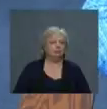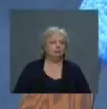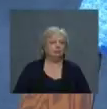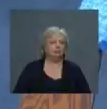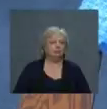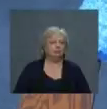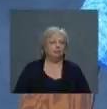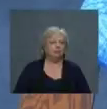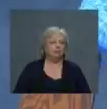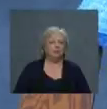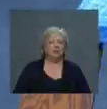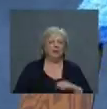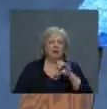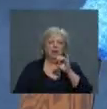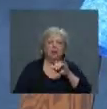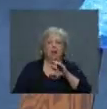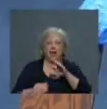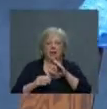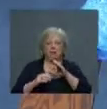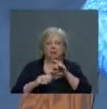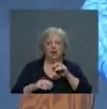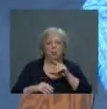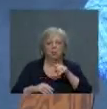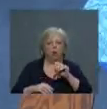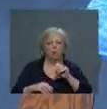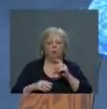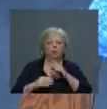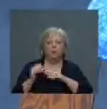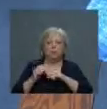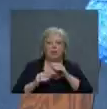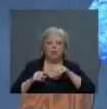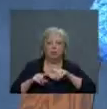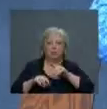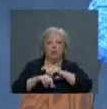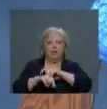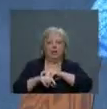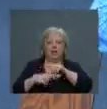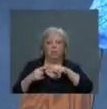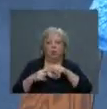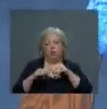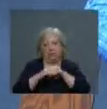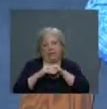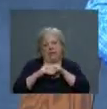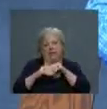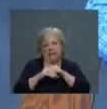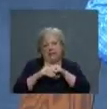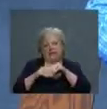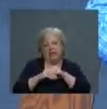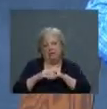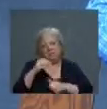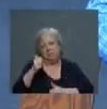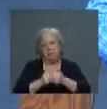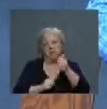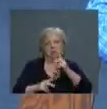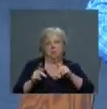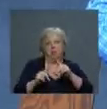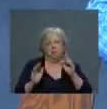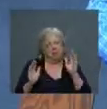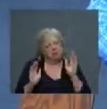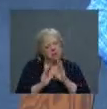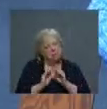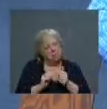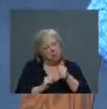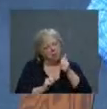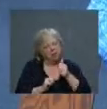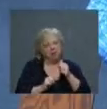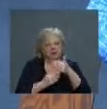That was built in a time when you could stuff the maximum number of people in the smallest square foot. They're going to